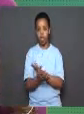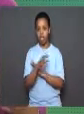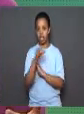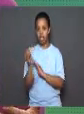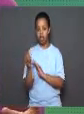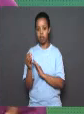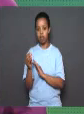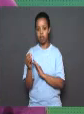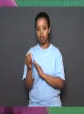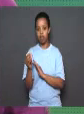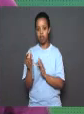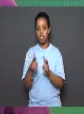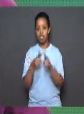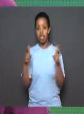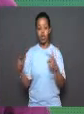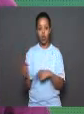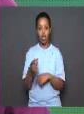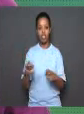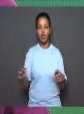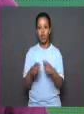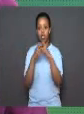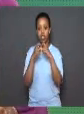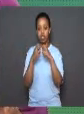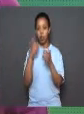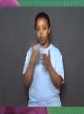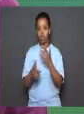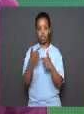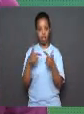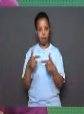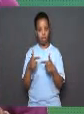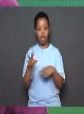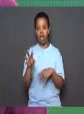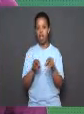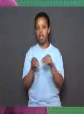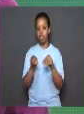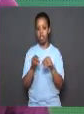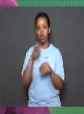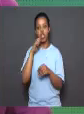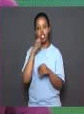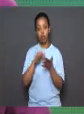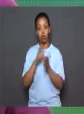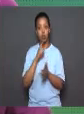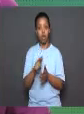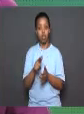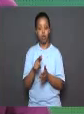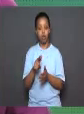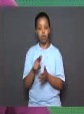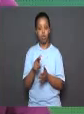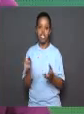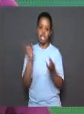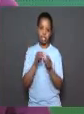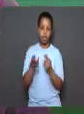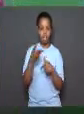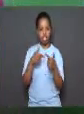greatly increased number of collisions, the activity of the enzyme will